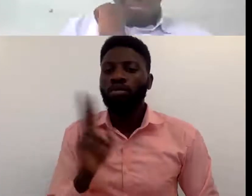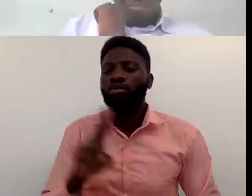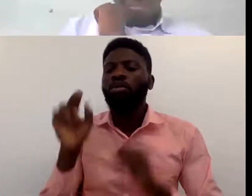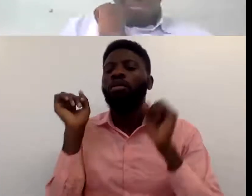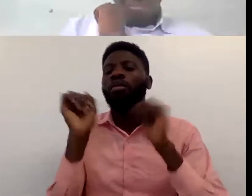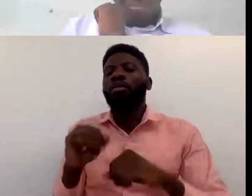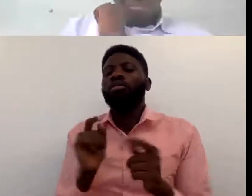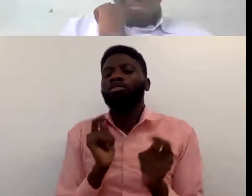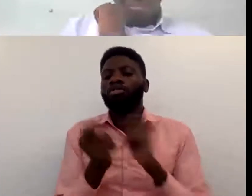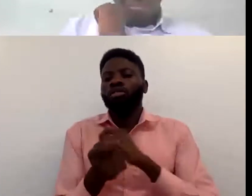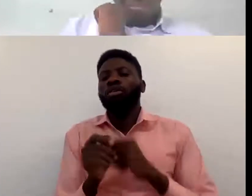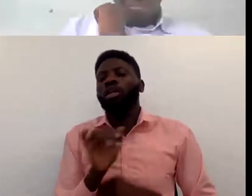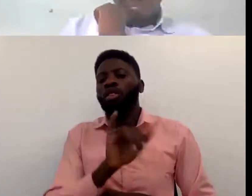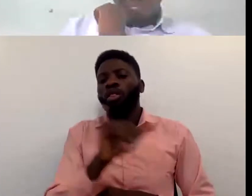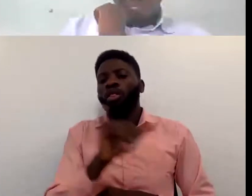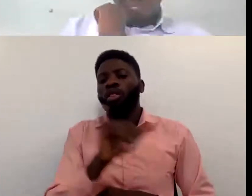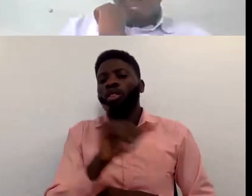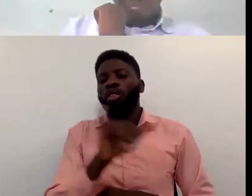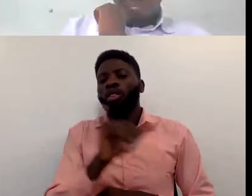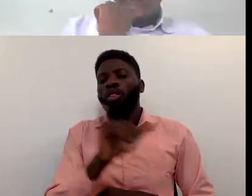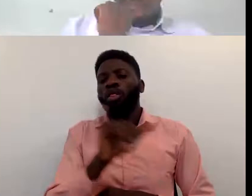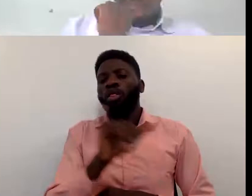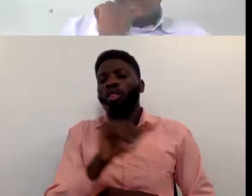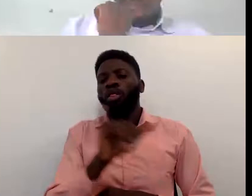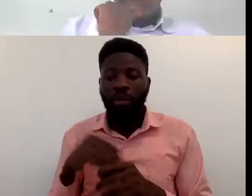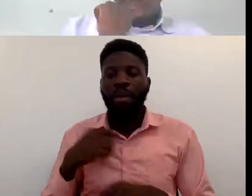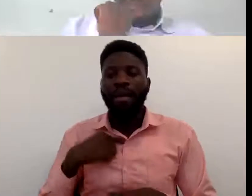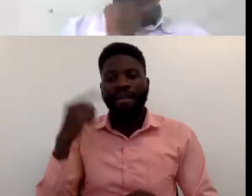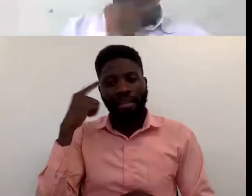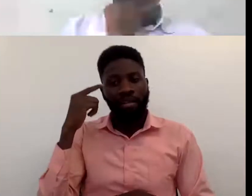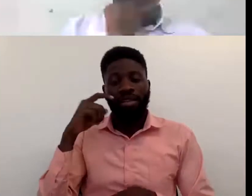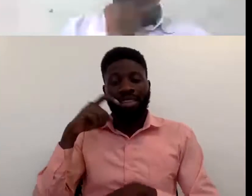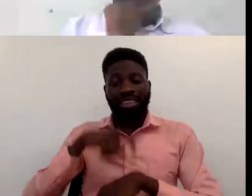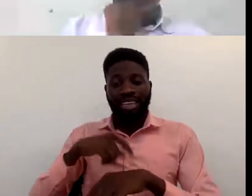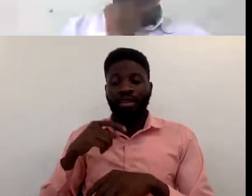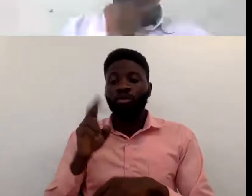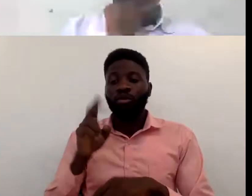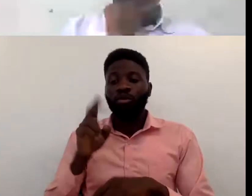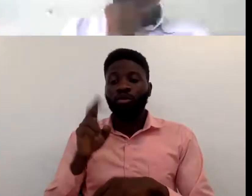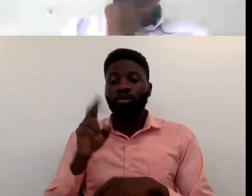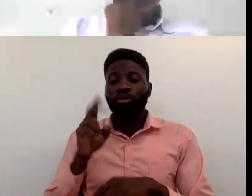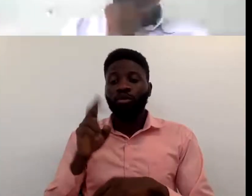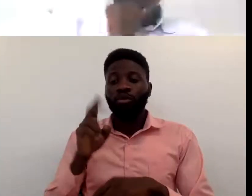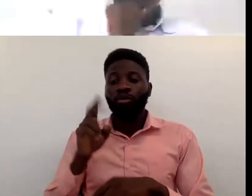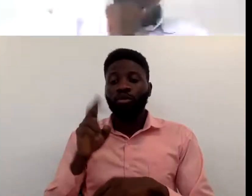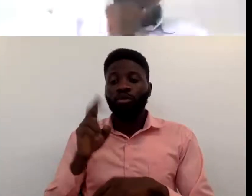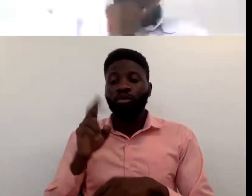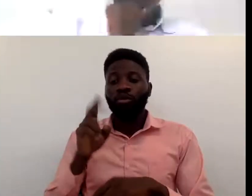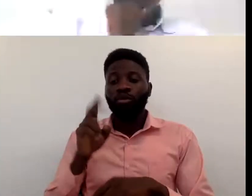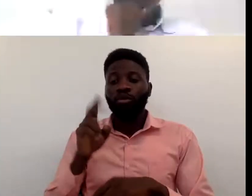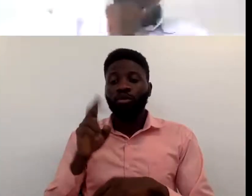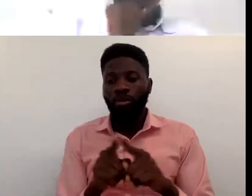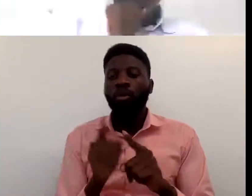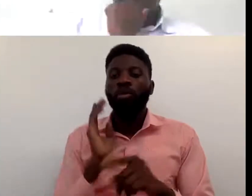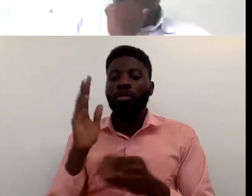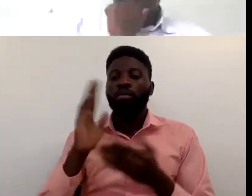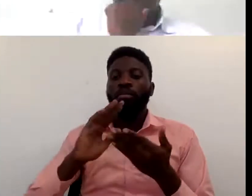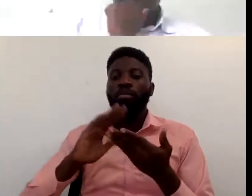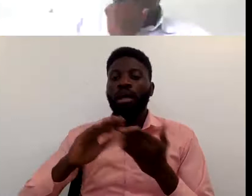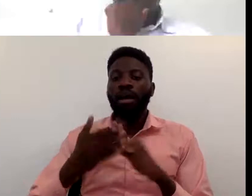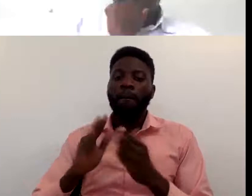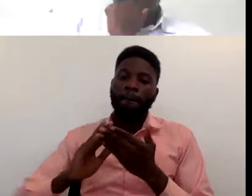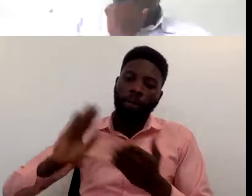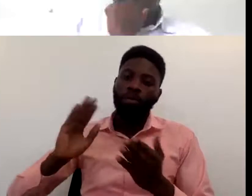those circumstances that we're in. I think it's once you start using that voice that it starts becoming a little bit more powerful and it